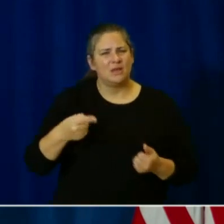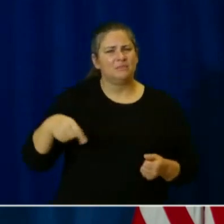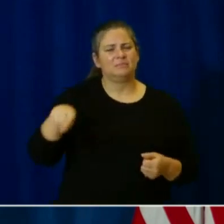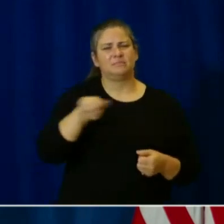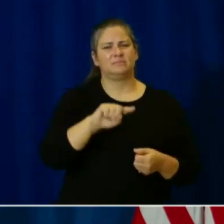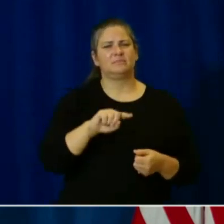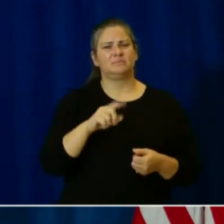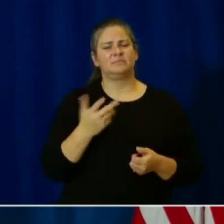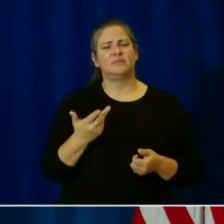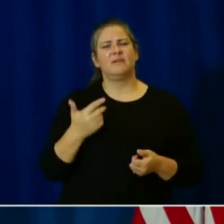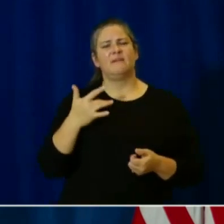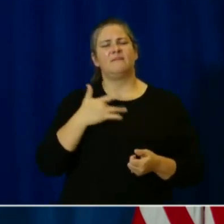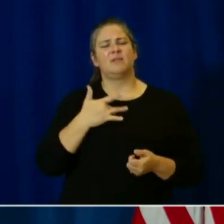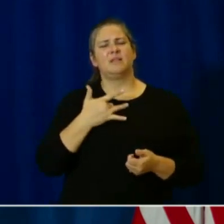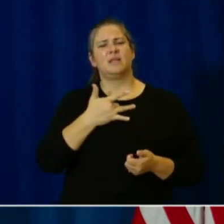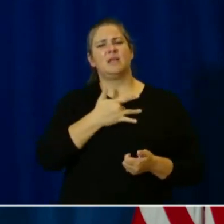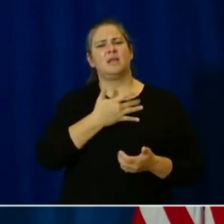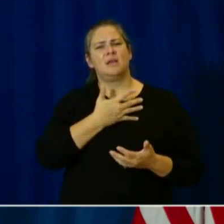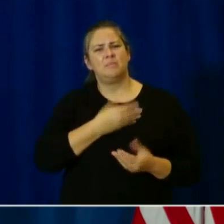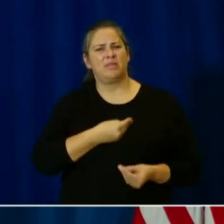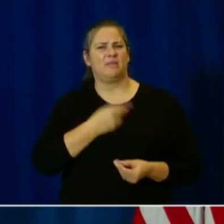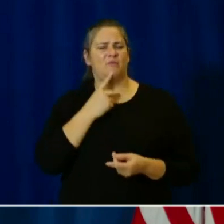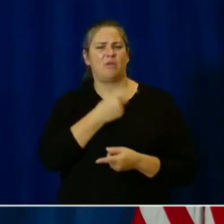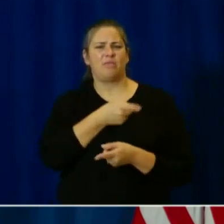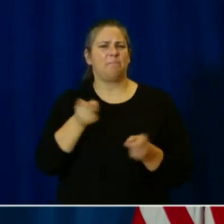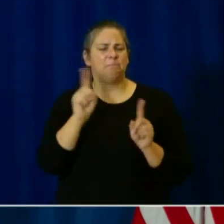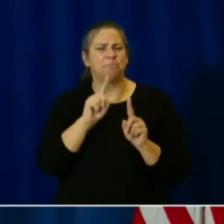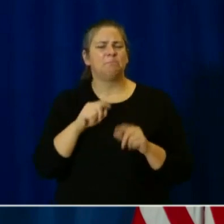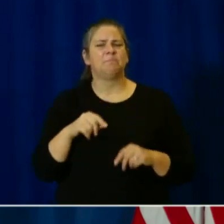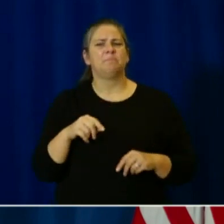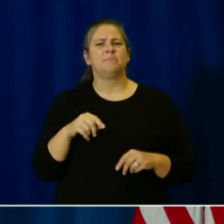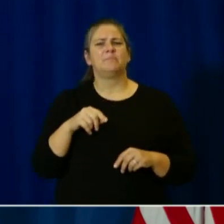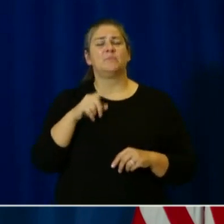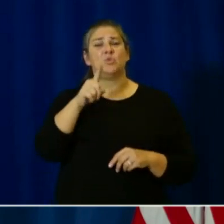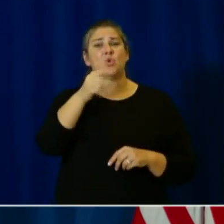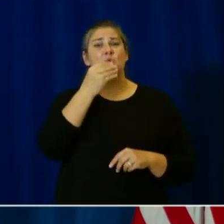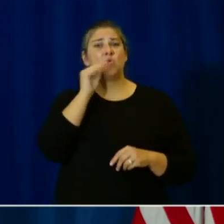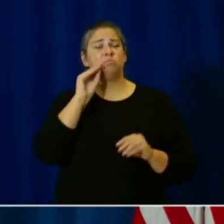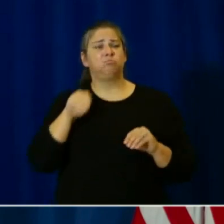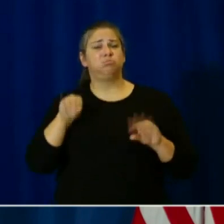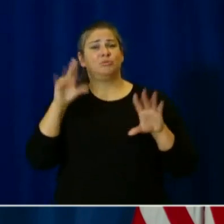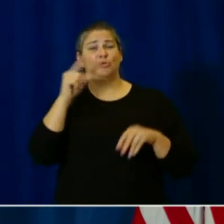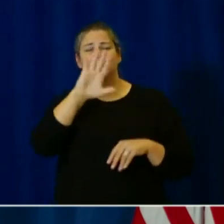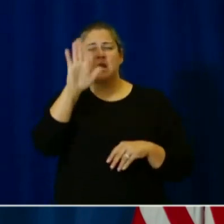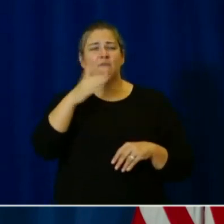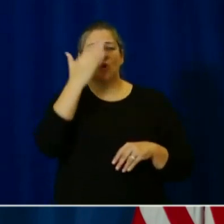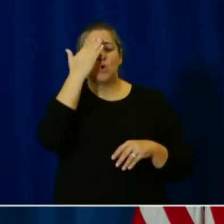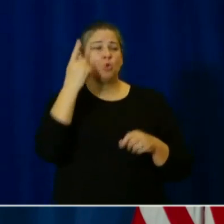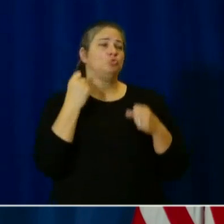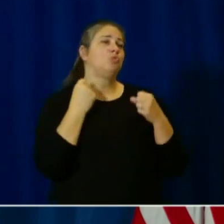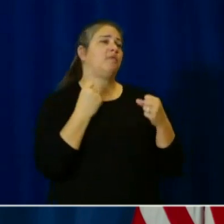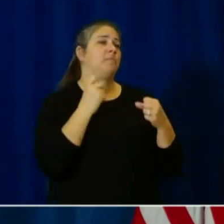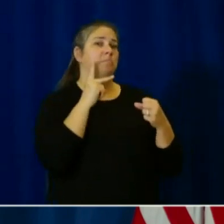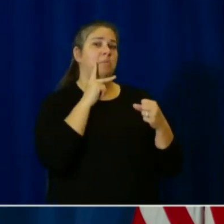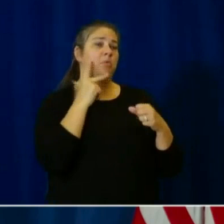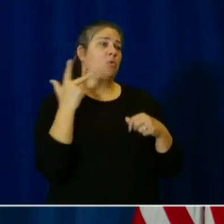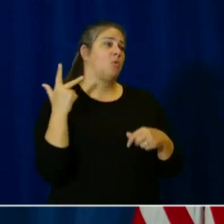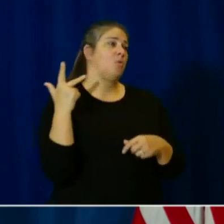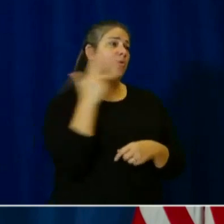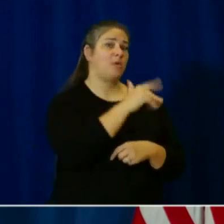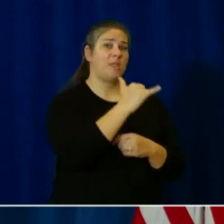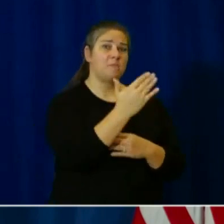great Kentuckians that we are. Light your homes up green, because you never know who's driving by at that part of the night or that part of the